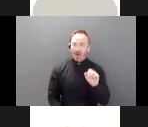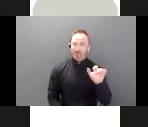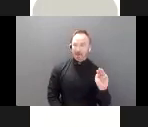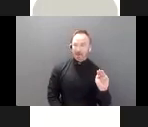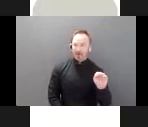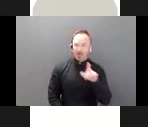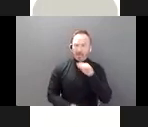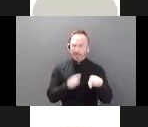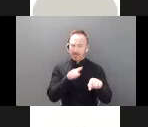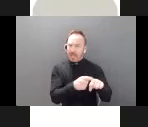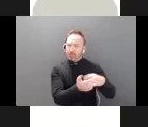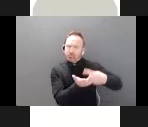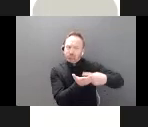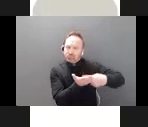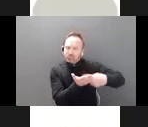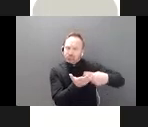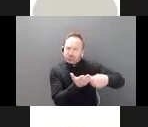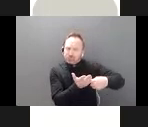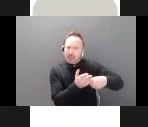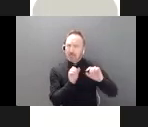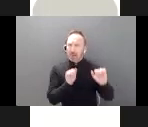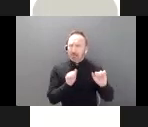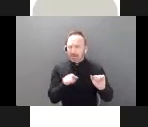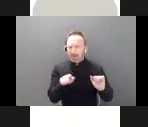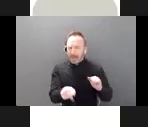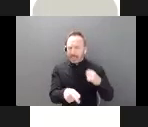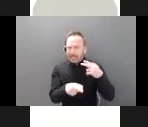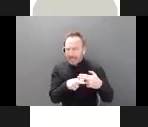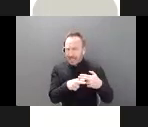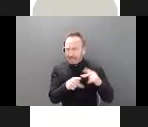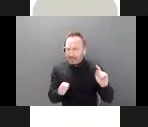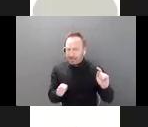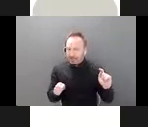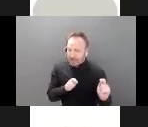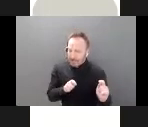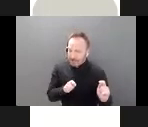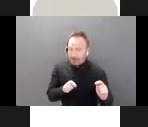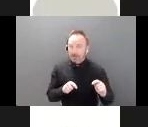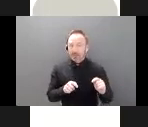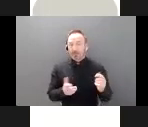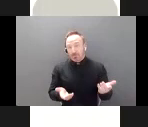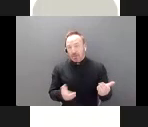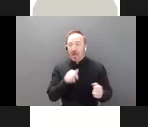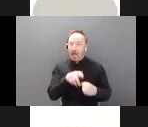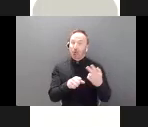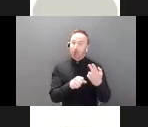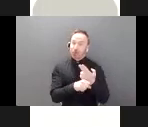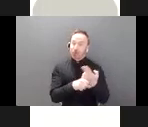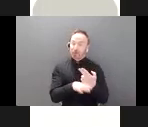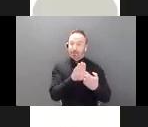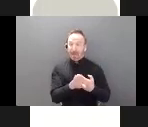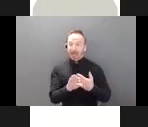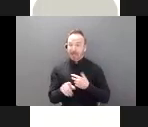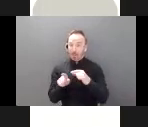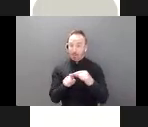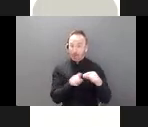lengthy discussions about a potential name change. So we are looking at that. So I'm going to use the term elder mediation,